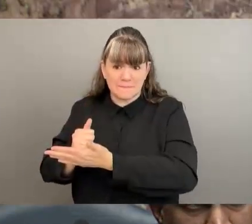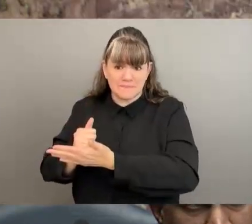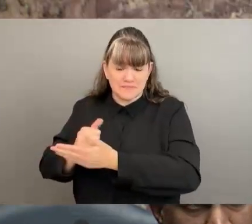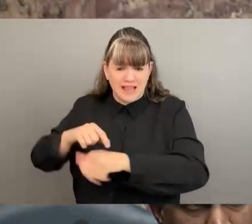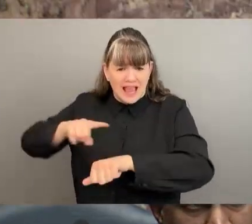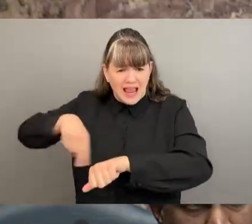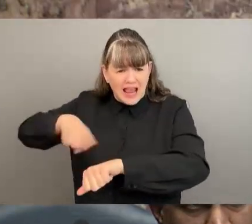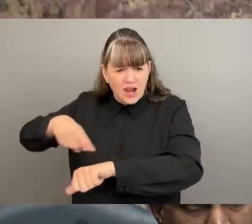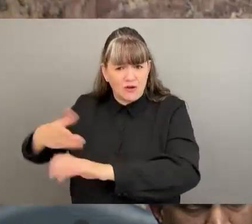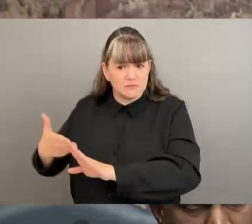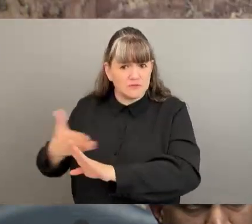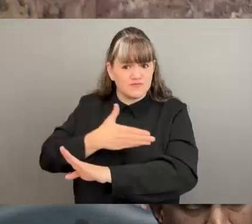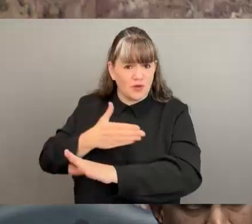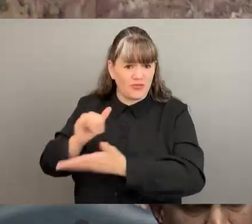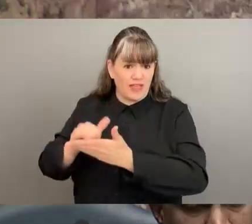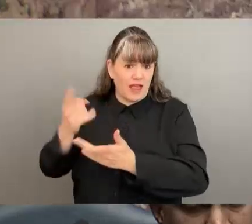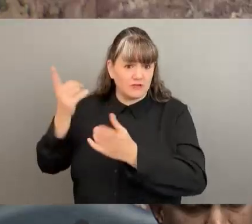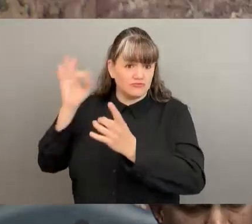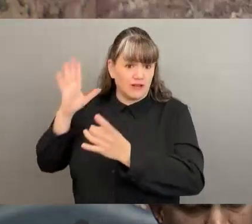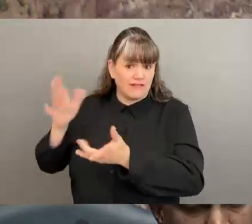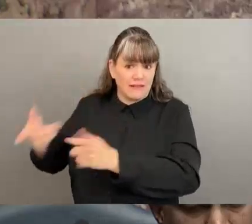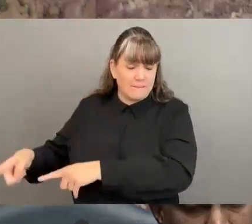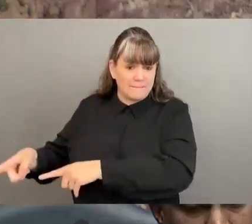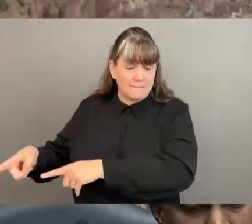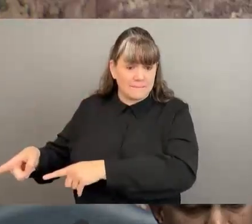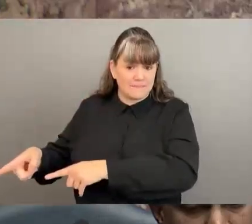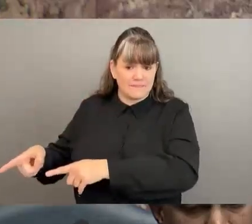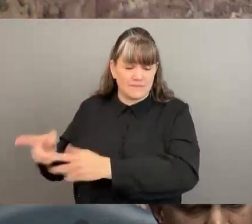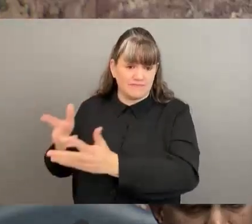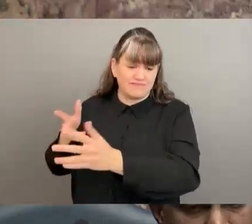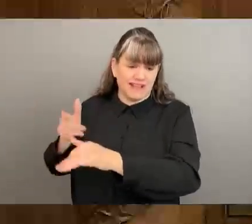Mr. Speaker, is how was this allowed to happen?